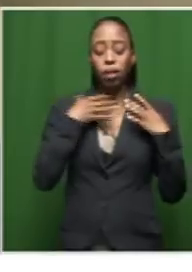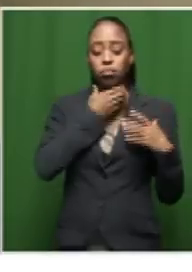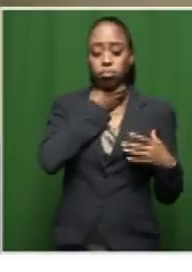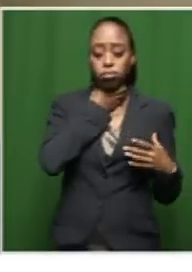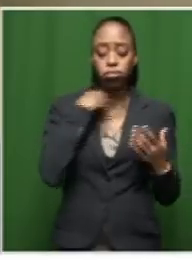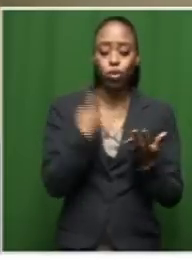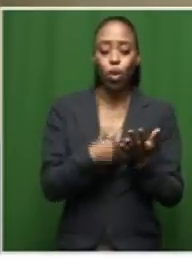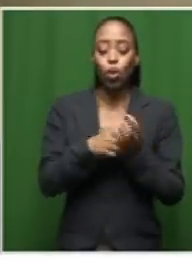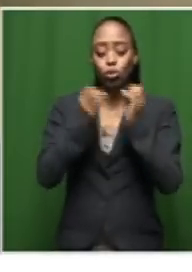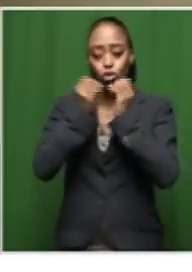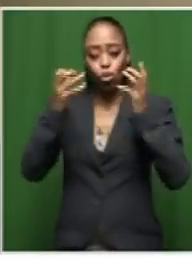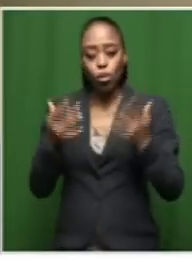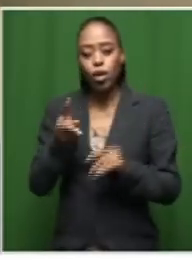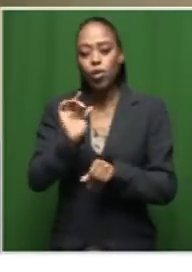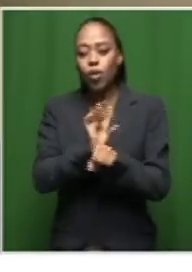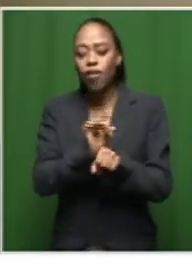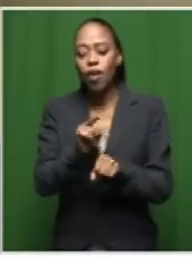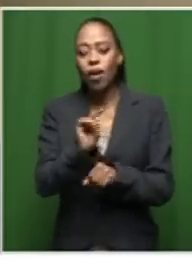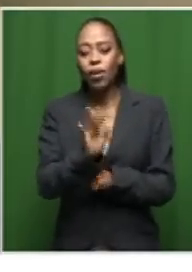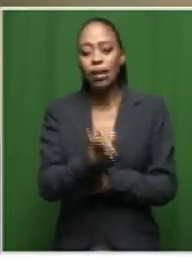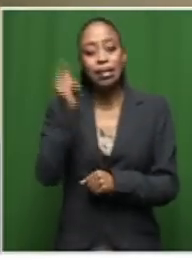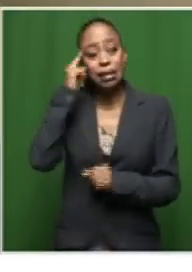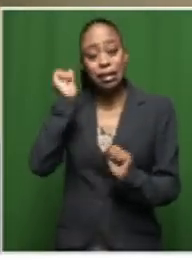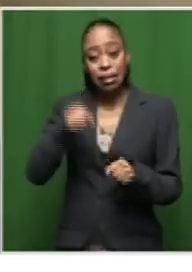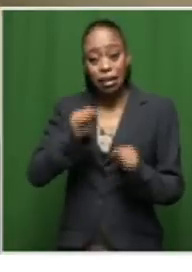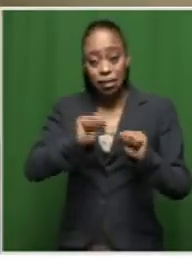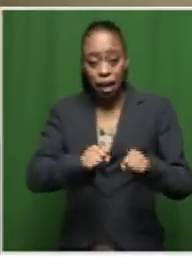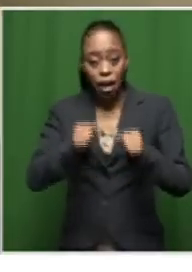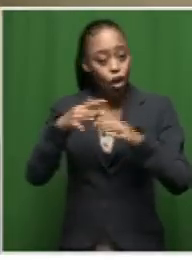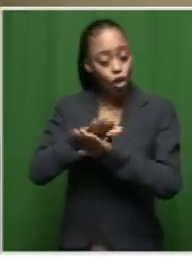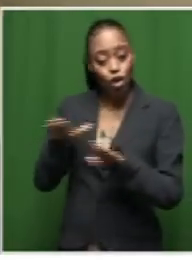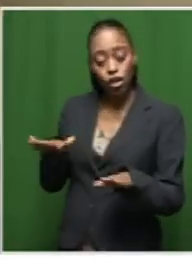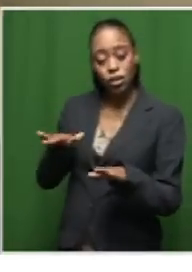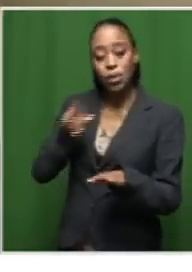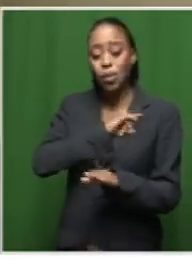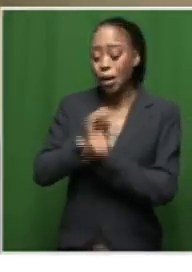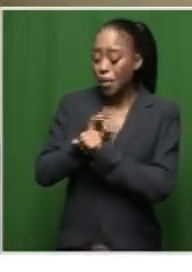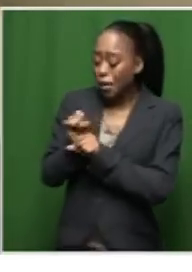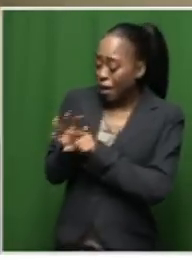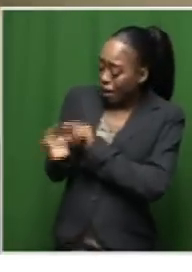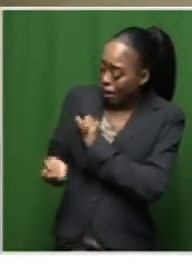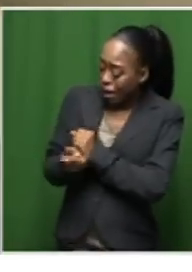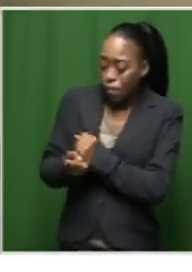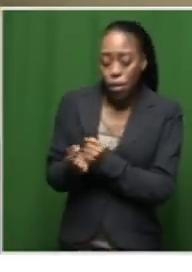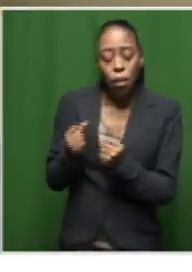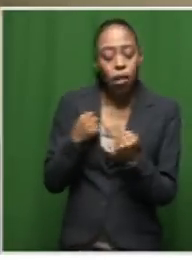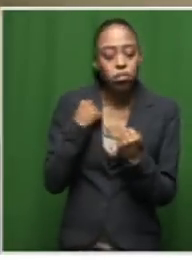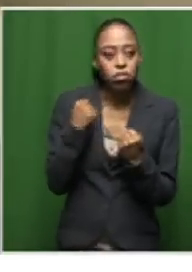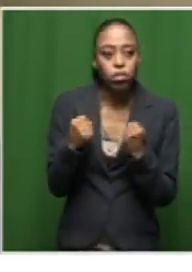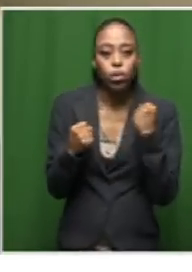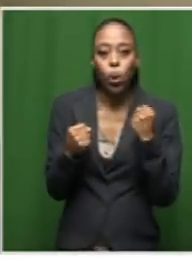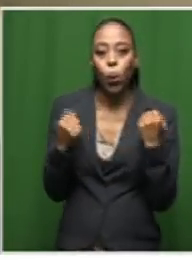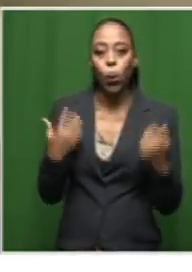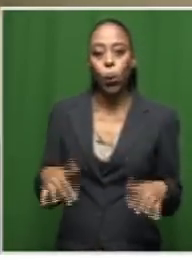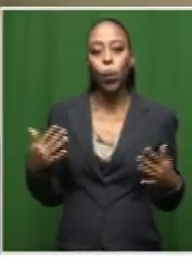salaries. What is your advice on this? I mean, do you think this should be allowed? And especially during the times of COVID, it was a very tough time